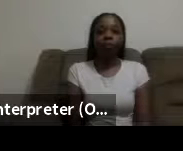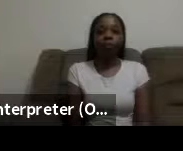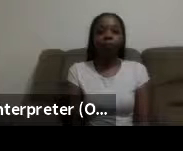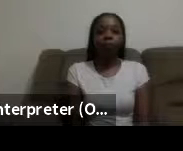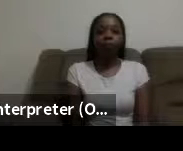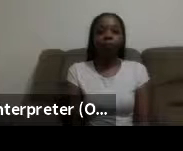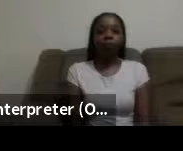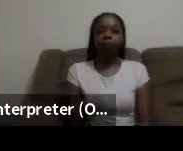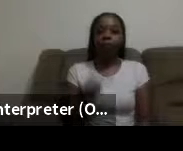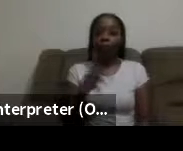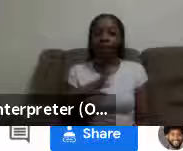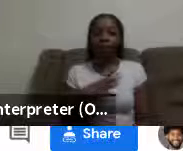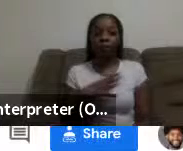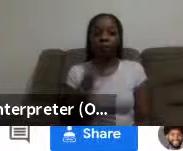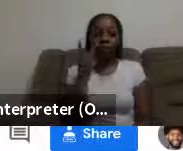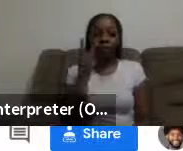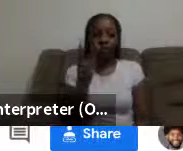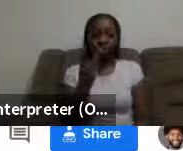All right, cool. Y'all can see my screen?